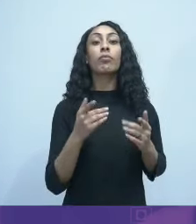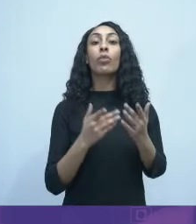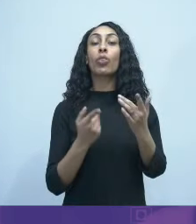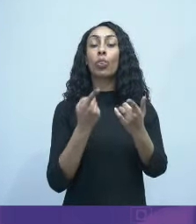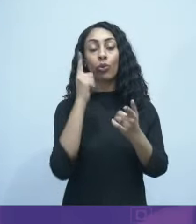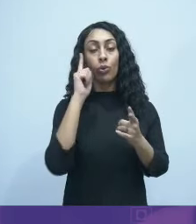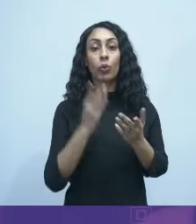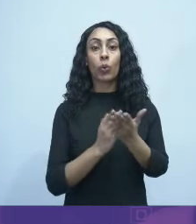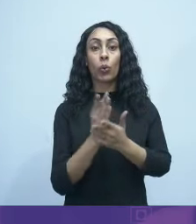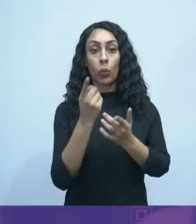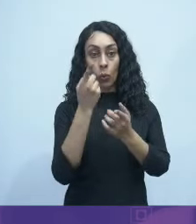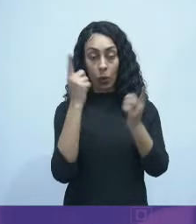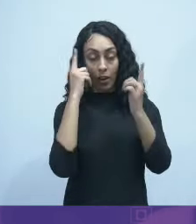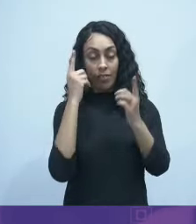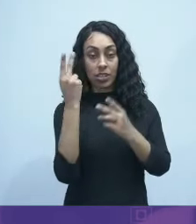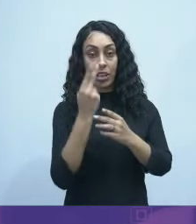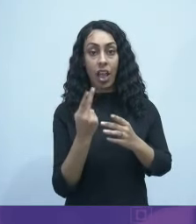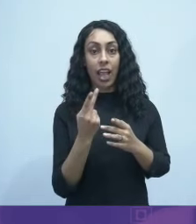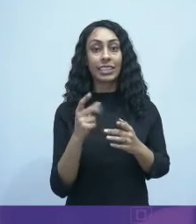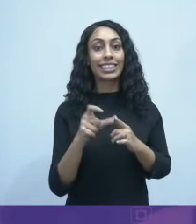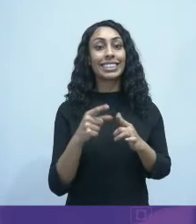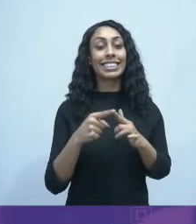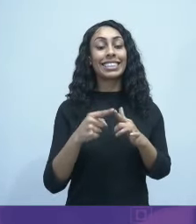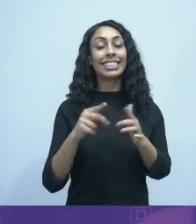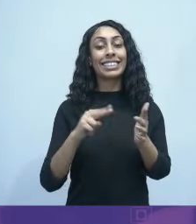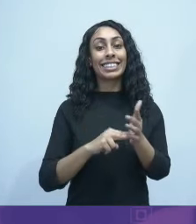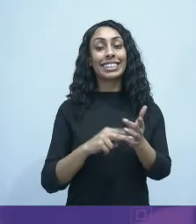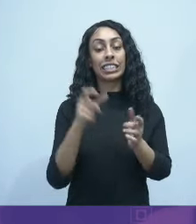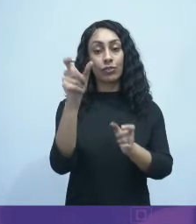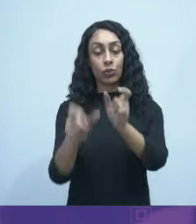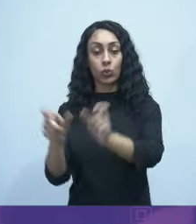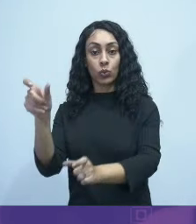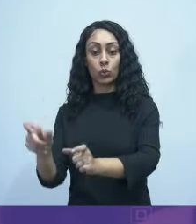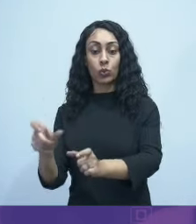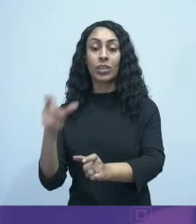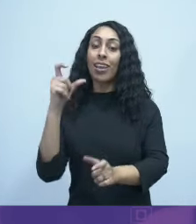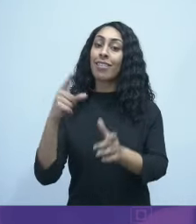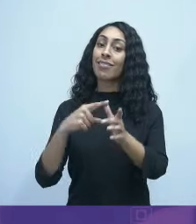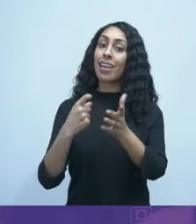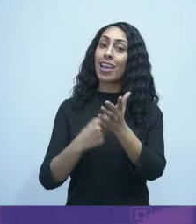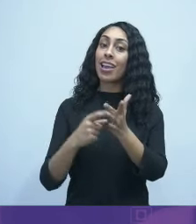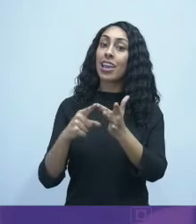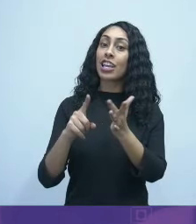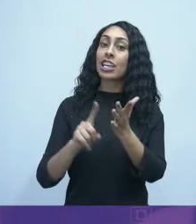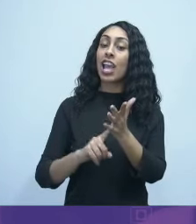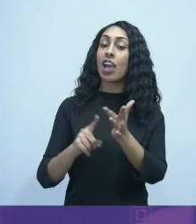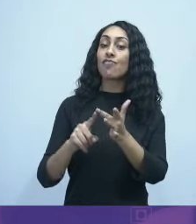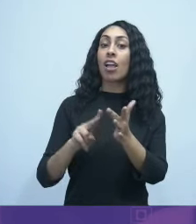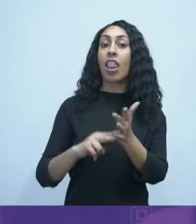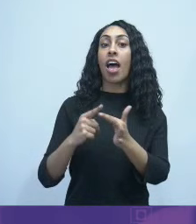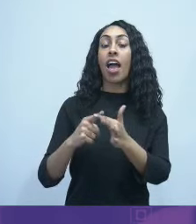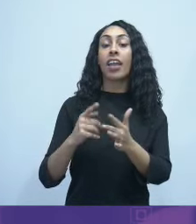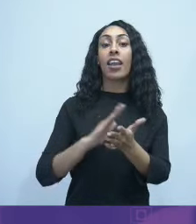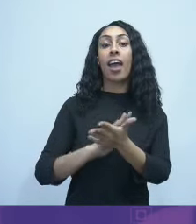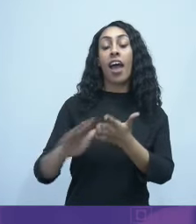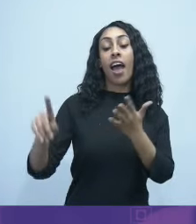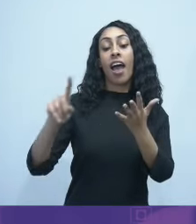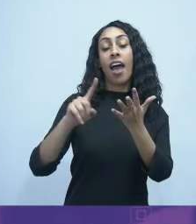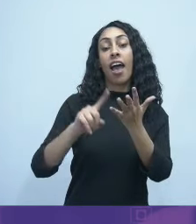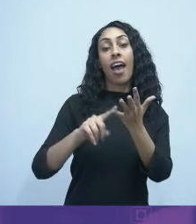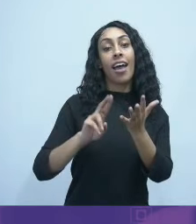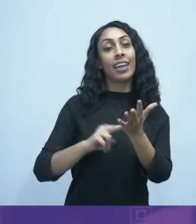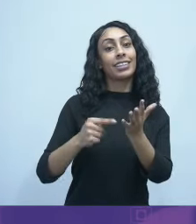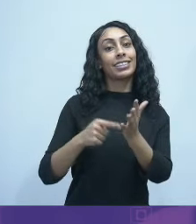Arts London, Mark Crawley, Dean of Students, and Caroline Huntley, Head of the Disability Service. We'll be talking through the headlines